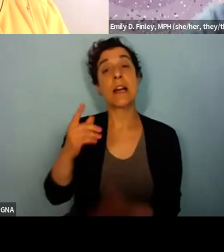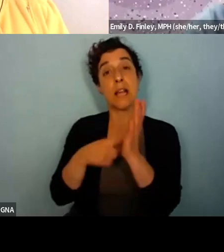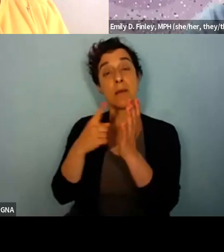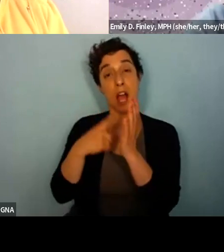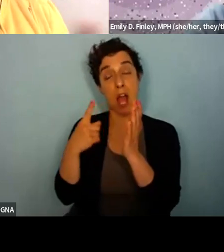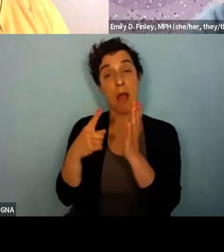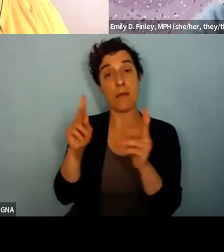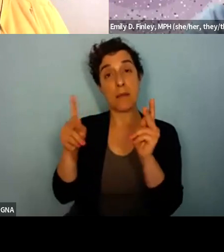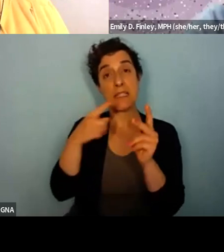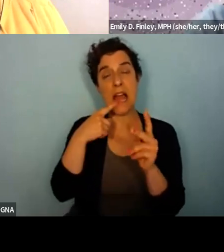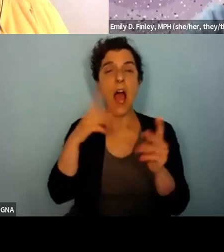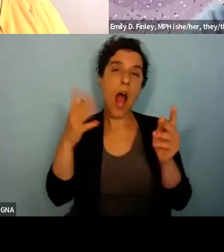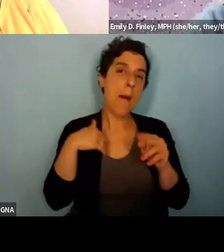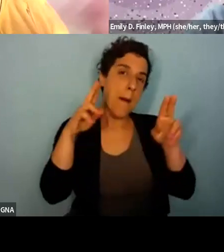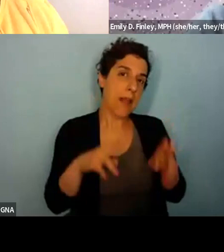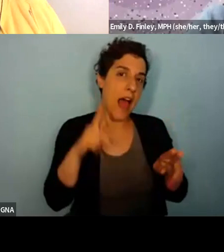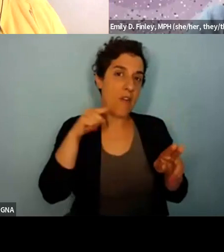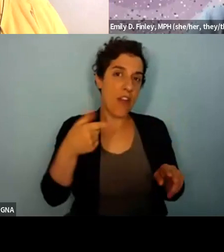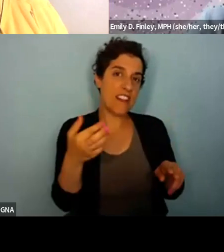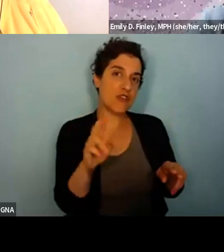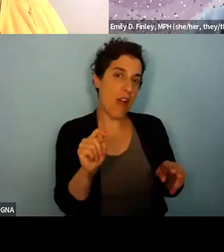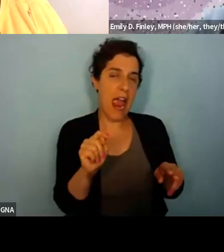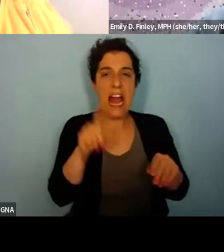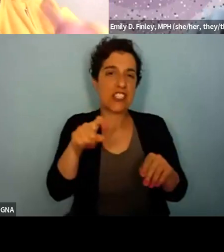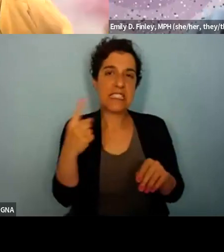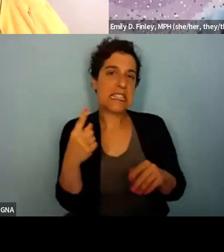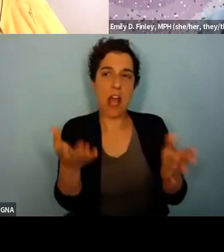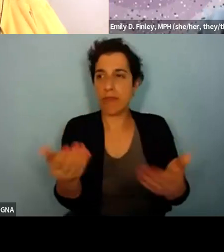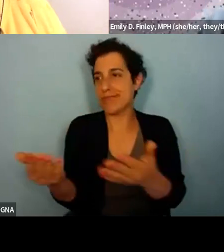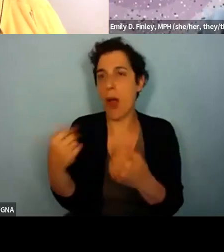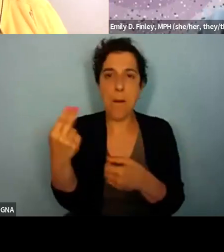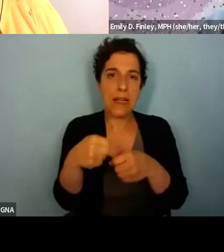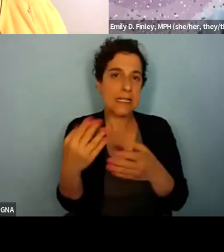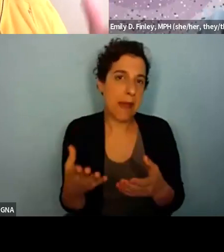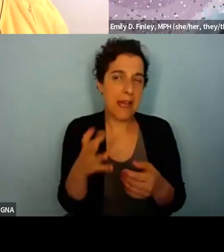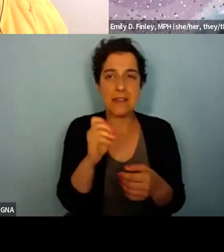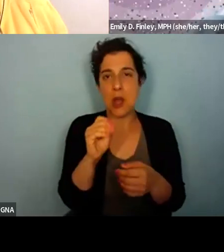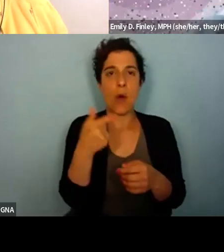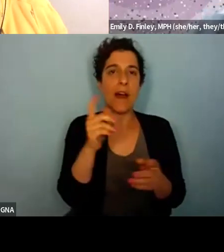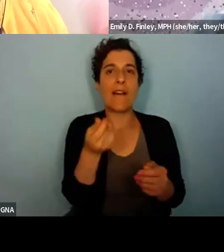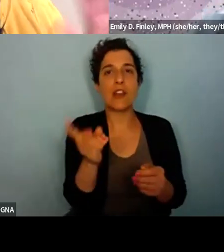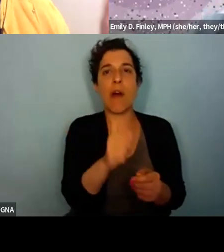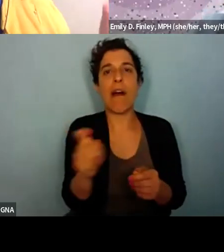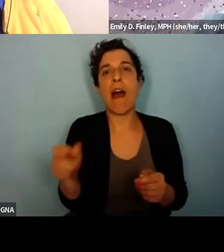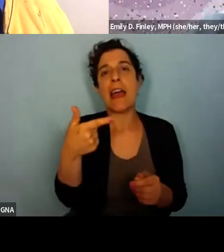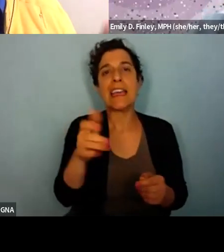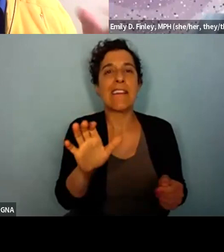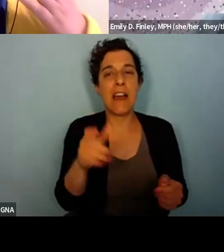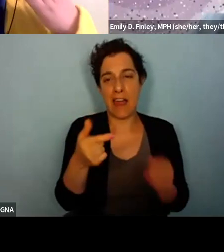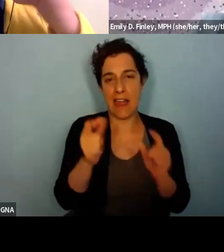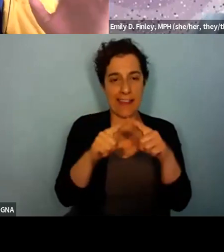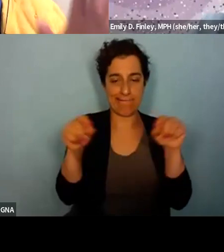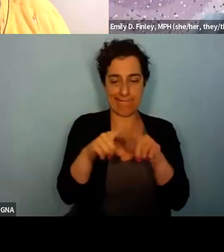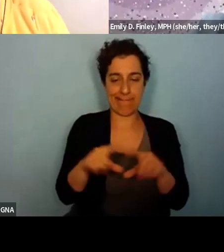say, well, I'm applying for this grant and I just need some participants and I'm going to give you some gift cards, if at all, sometimes not